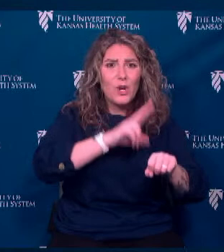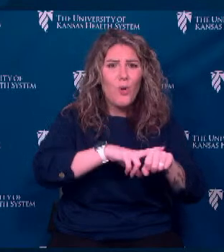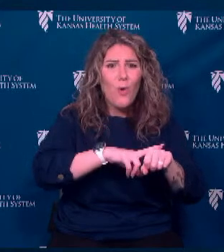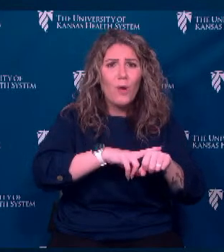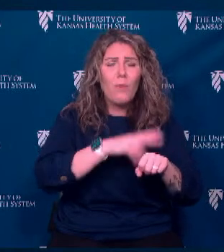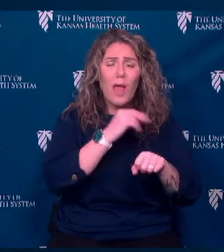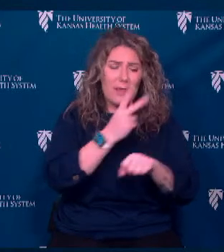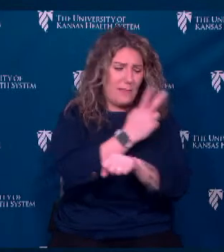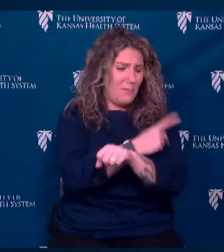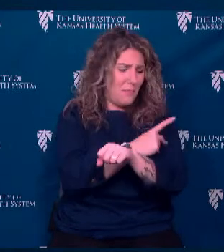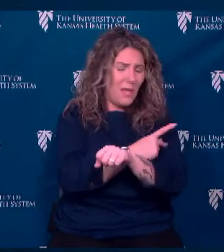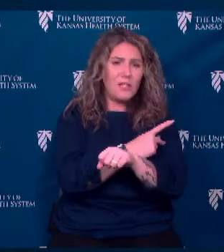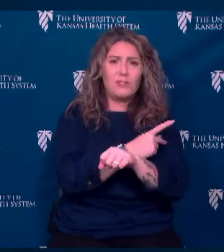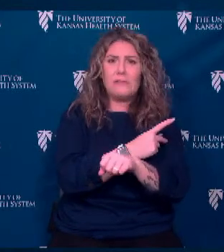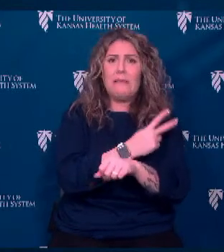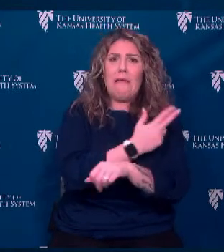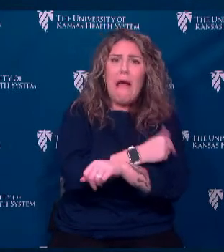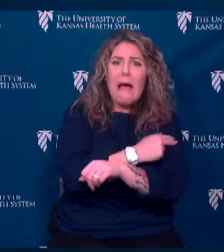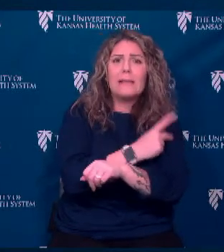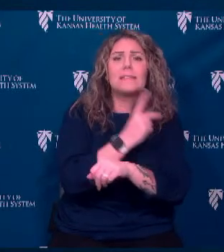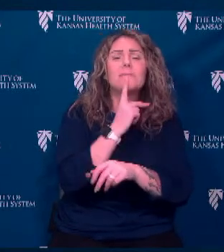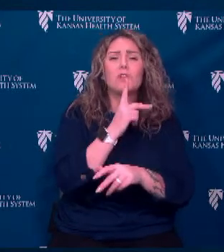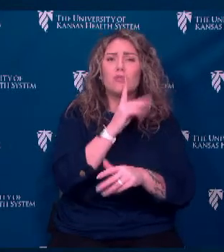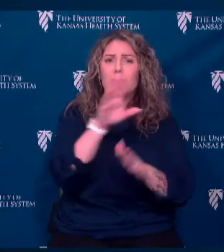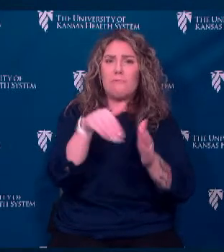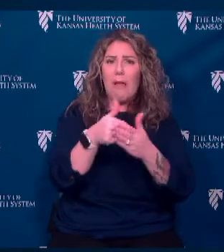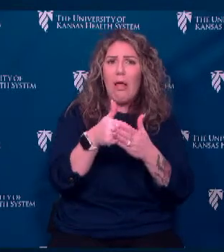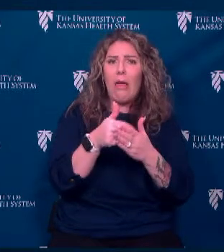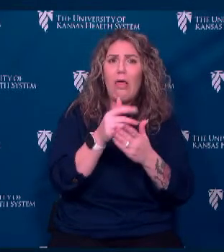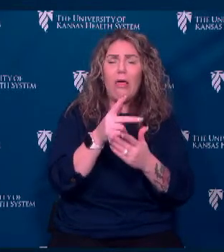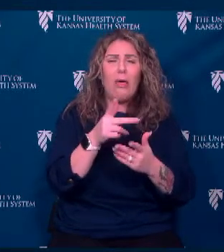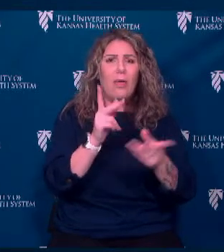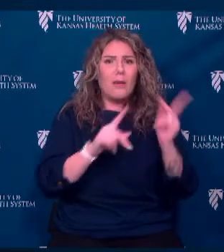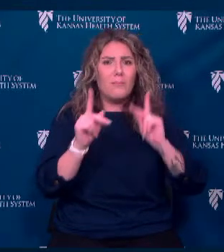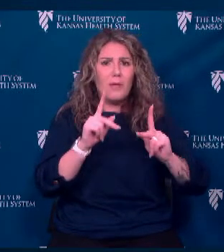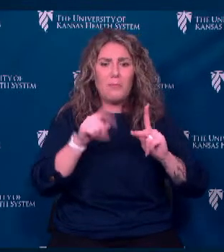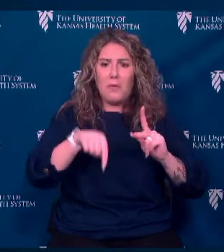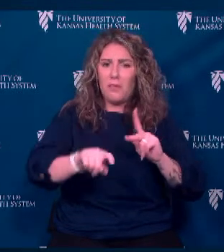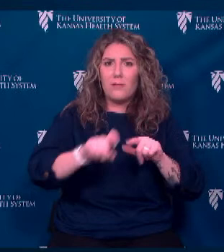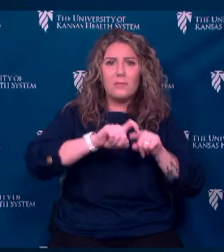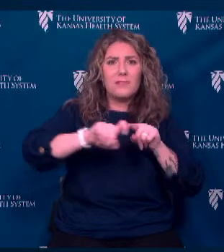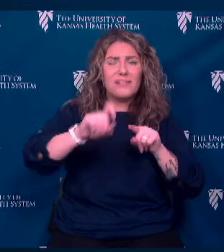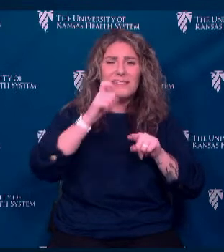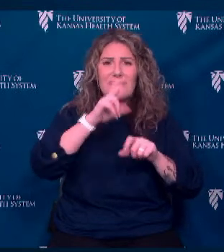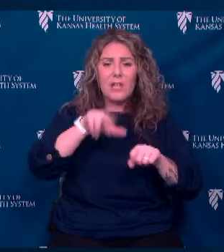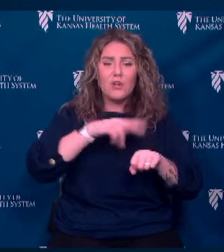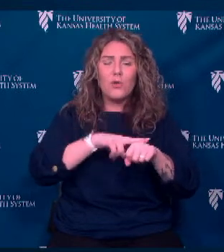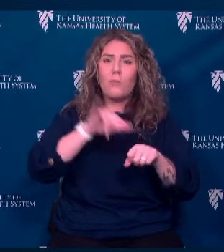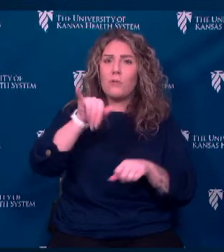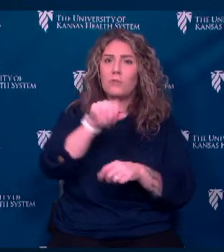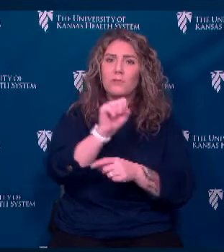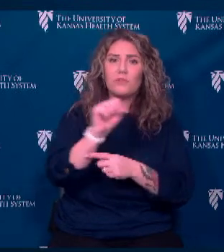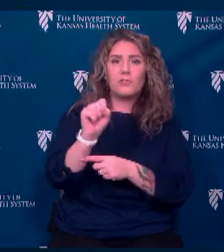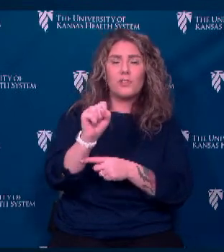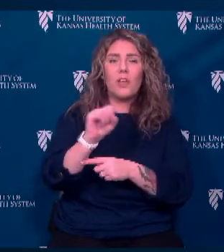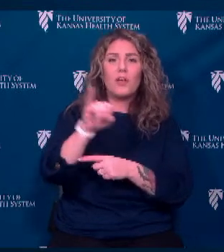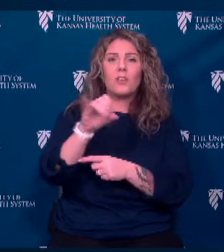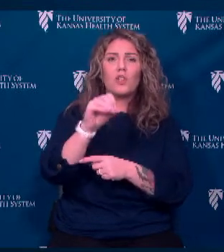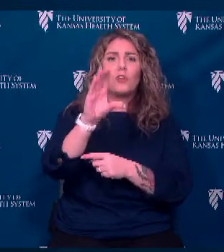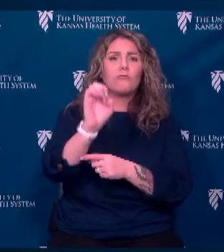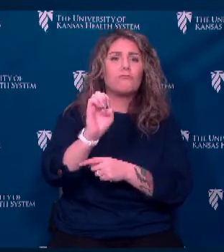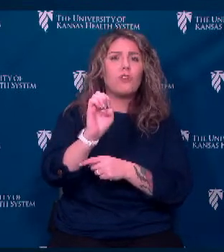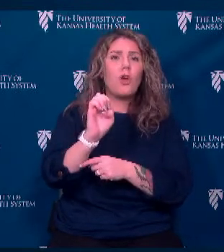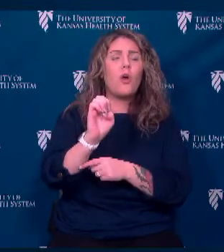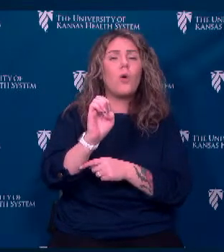in the hospitals you see on this call and throughout our region, this is not normal. So, Jess. Joe from the Kansas City